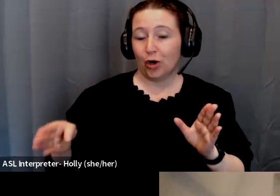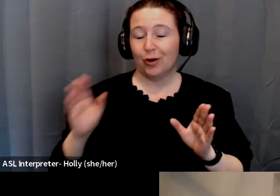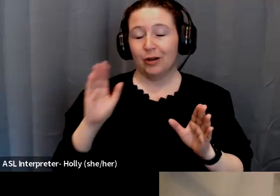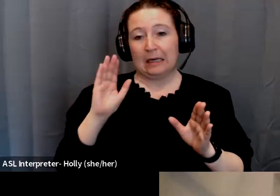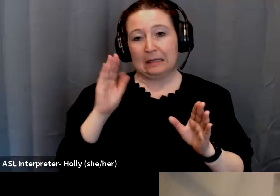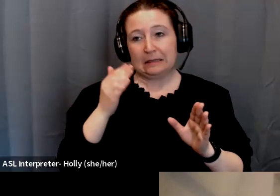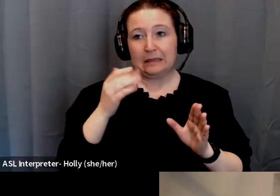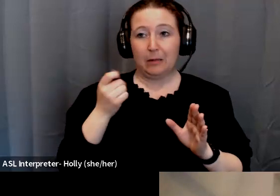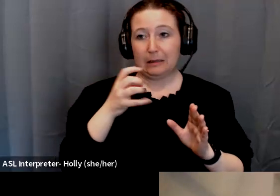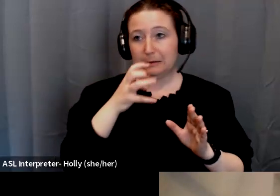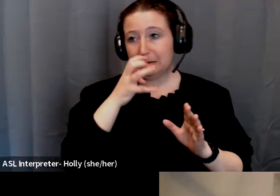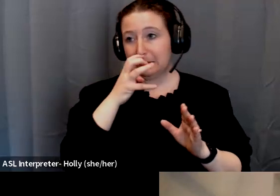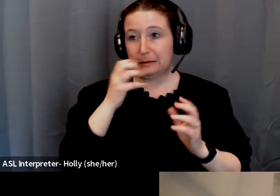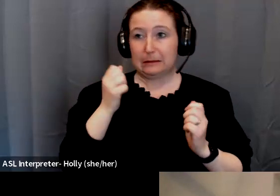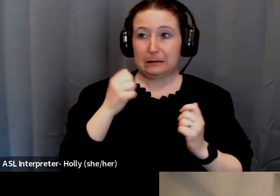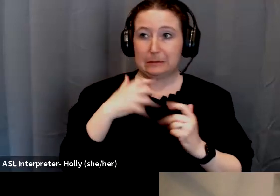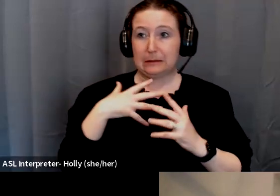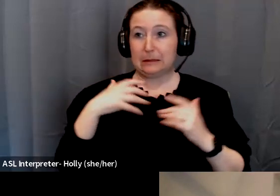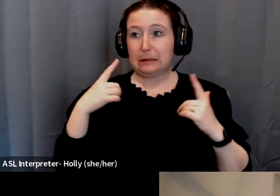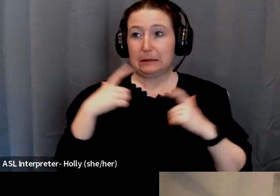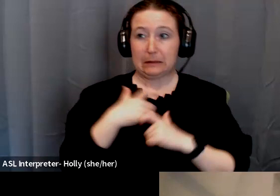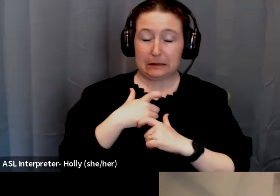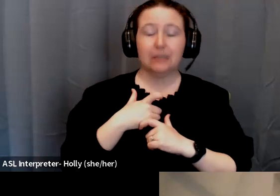and daunting. So I'll turn it over to you, Tammy.